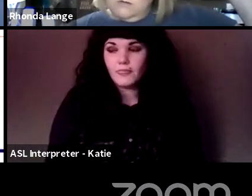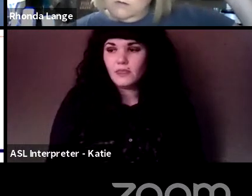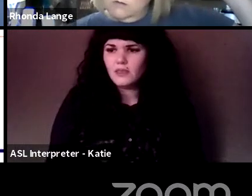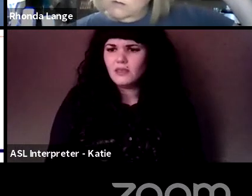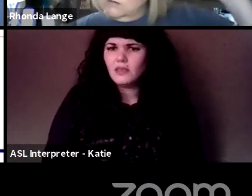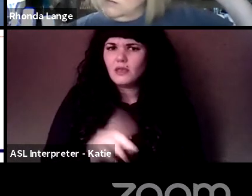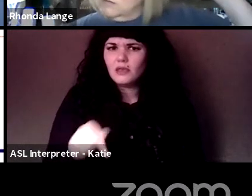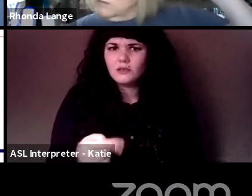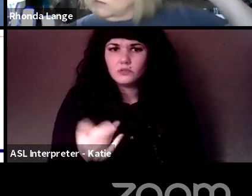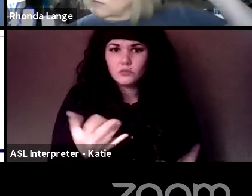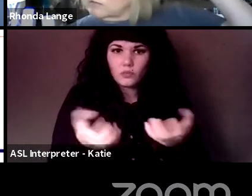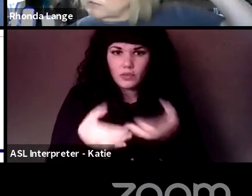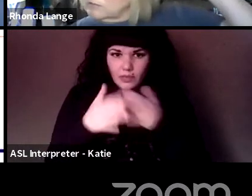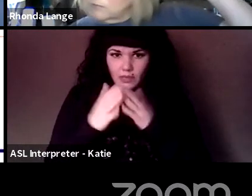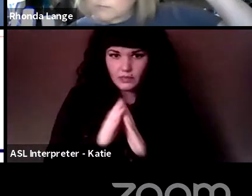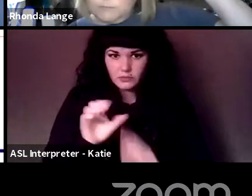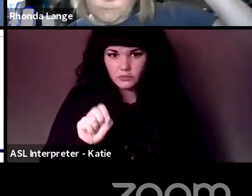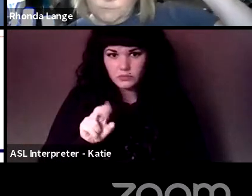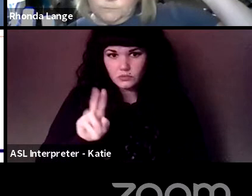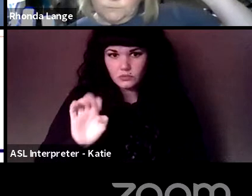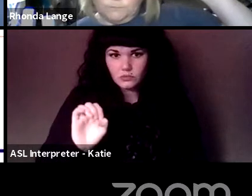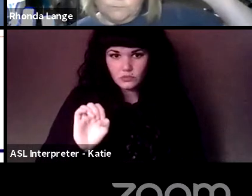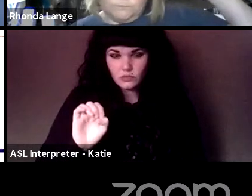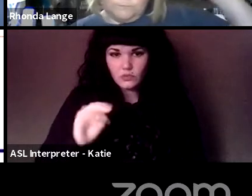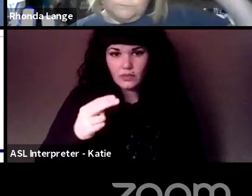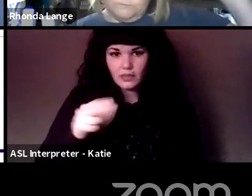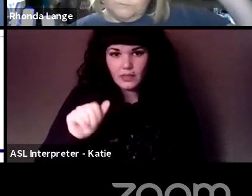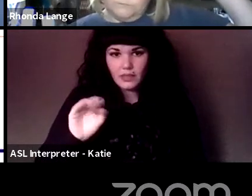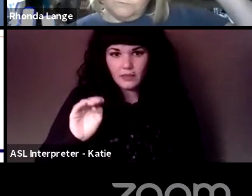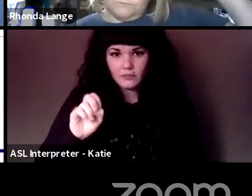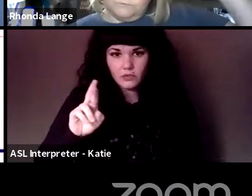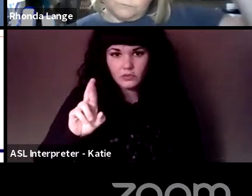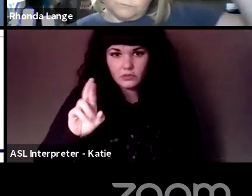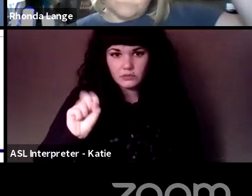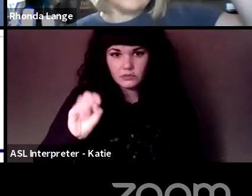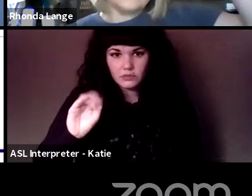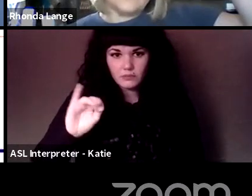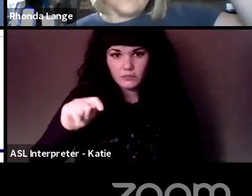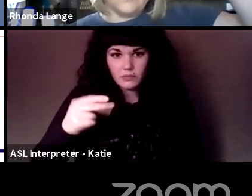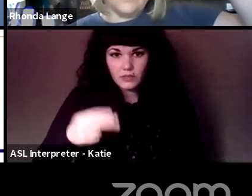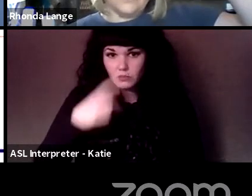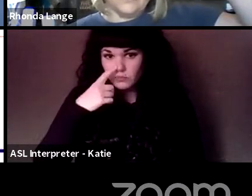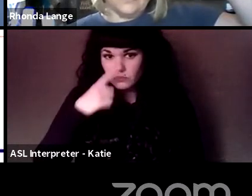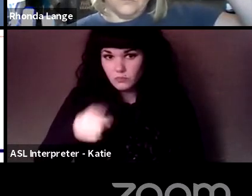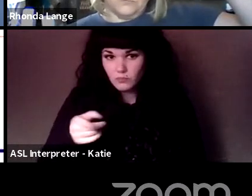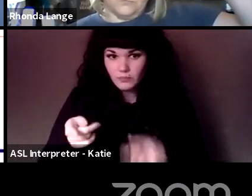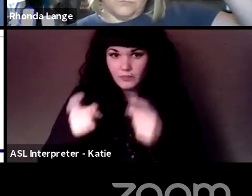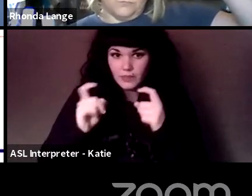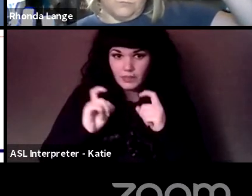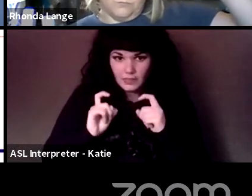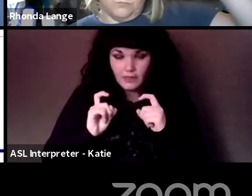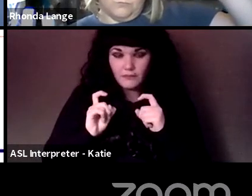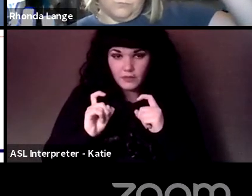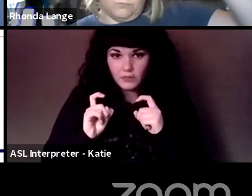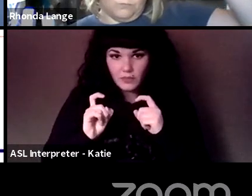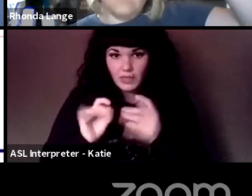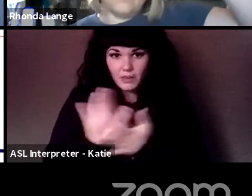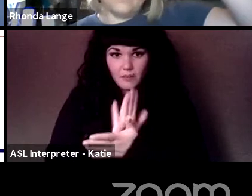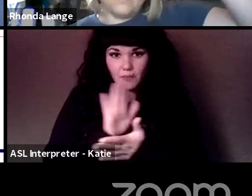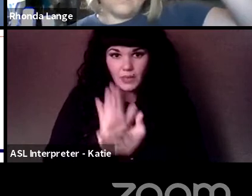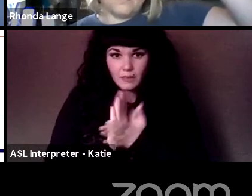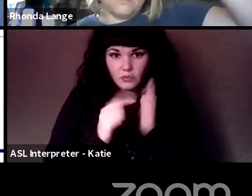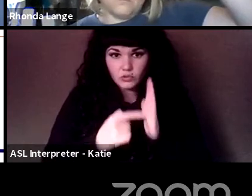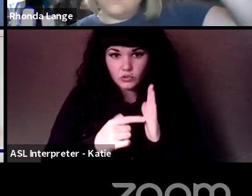Sue Hammersmith, may I have a copy of the quorum, please? The paper, please, for the absentees.